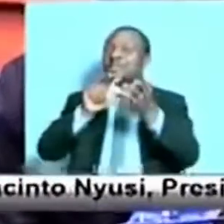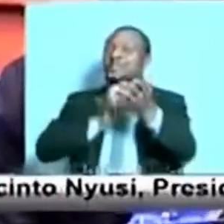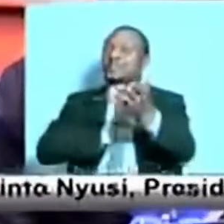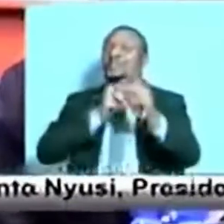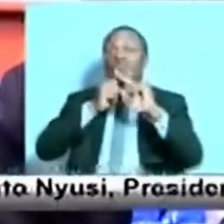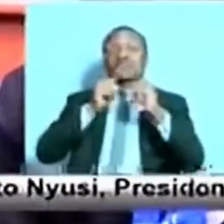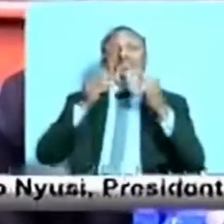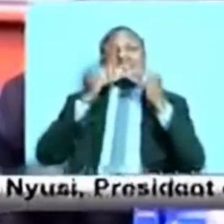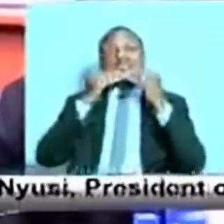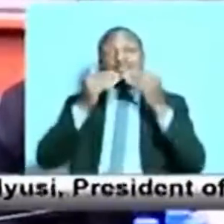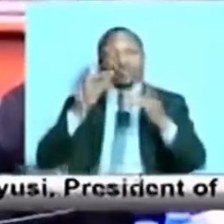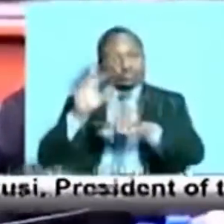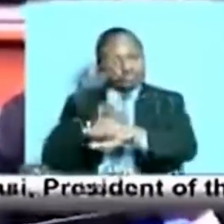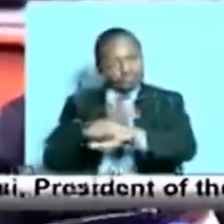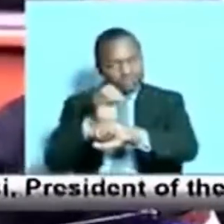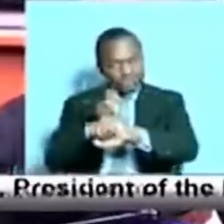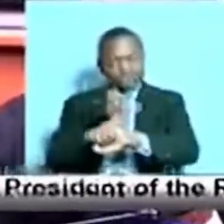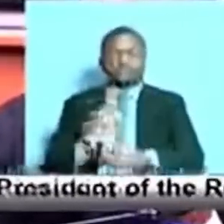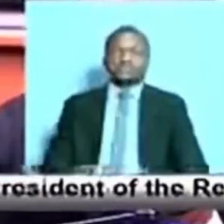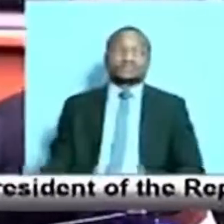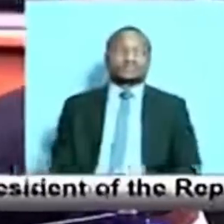but to thank you for the opportunity.